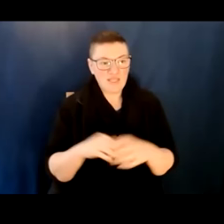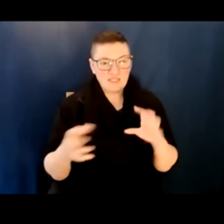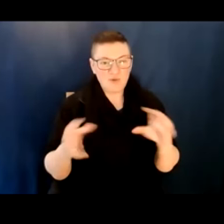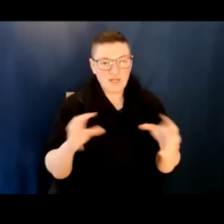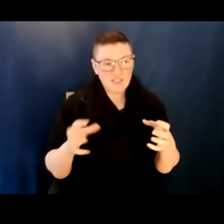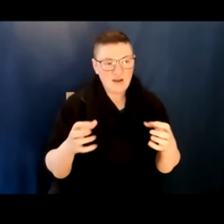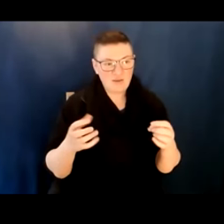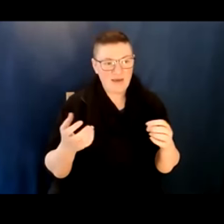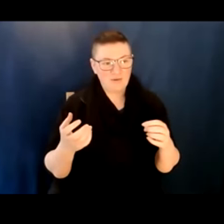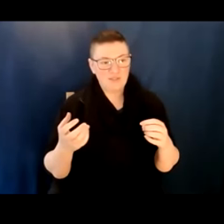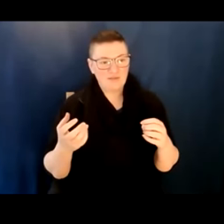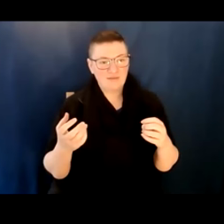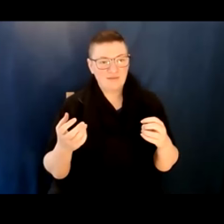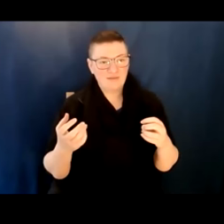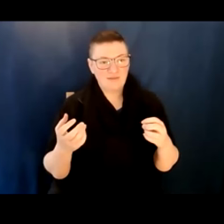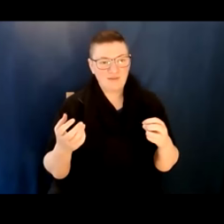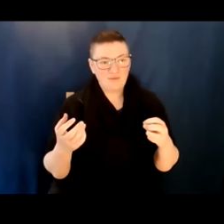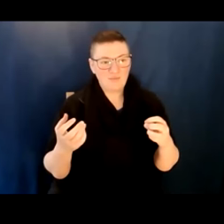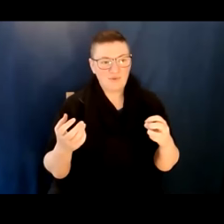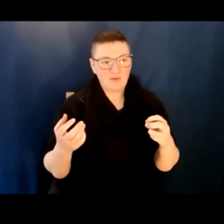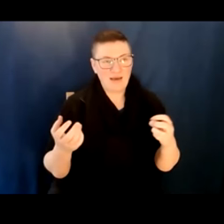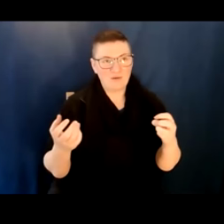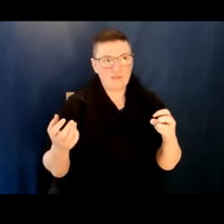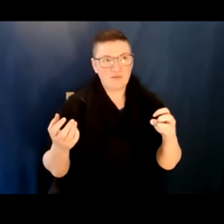So these expressions talk about